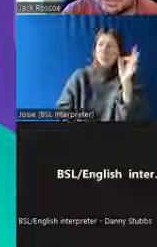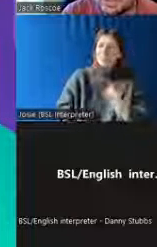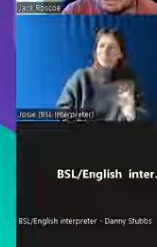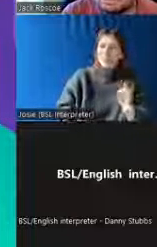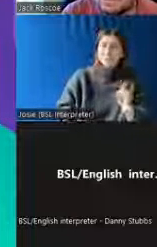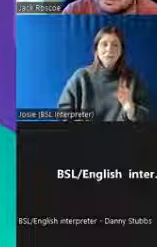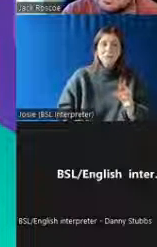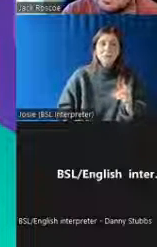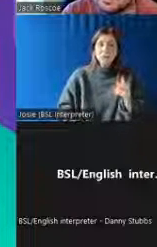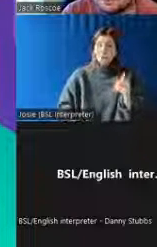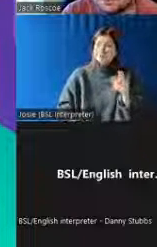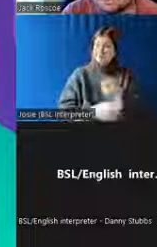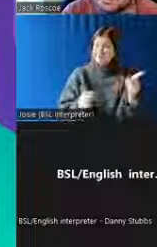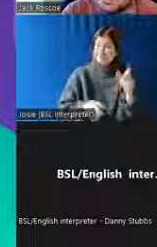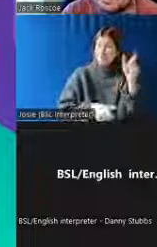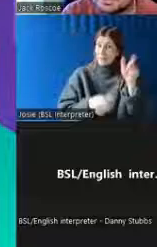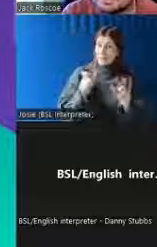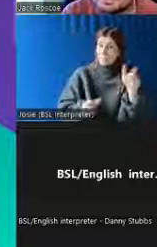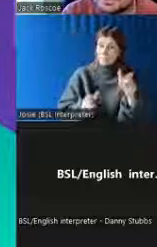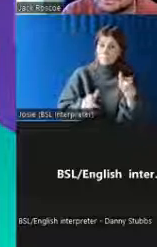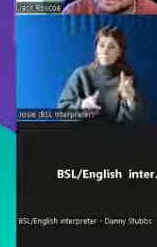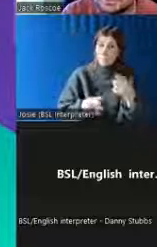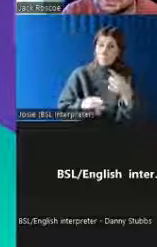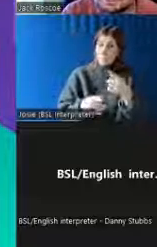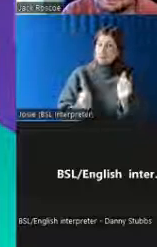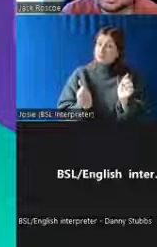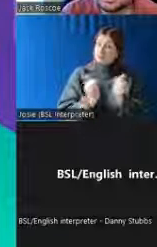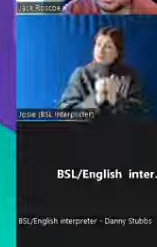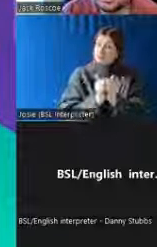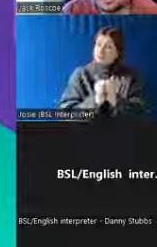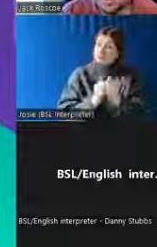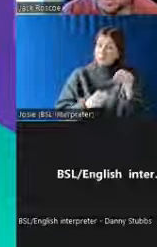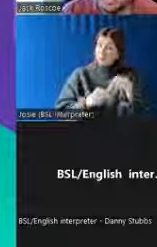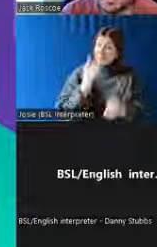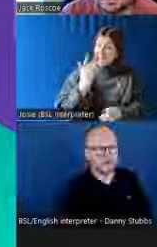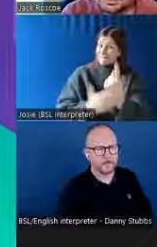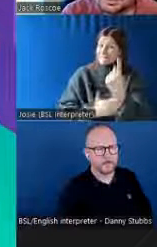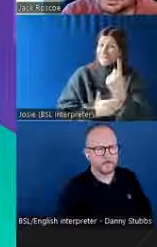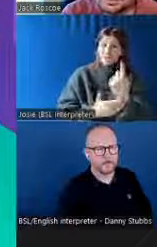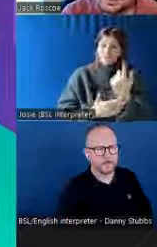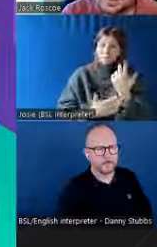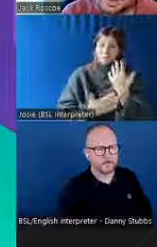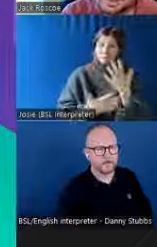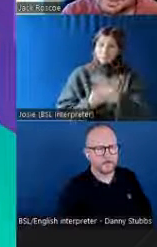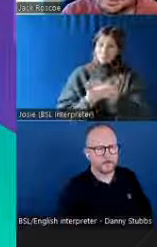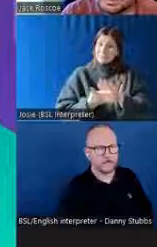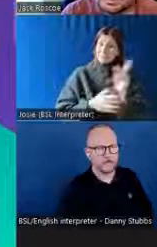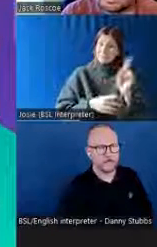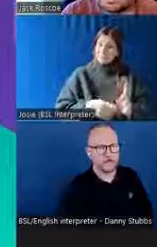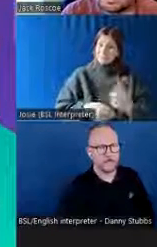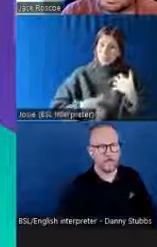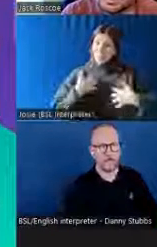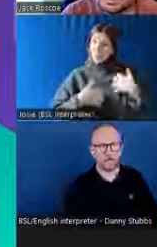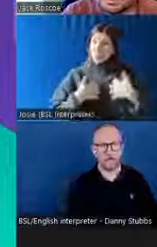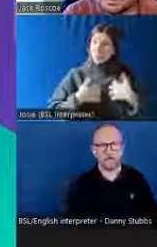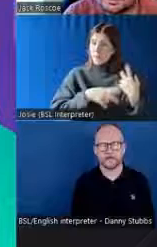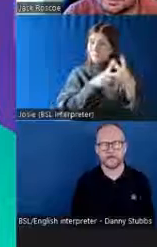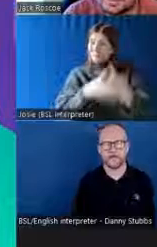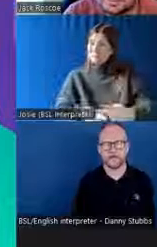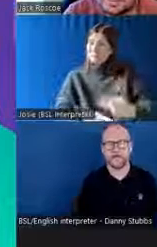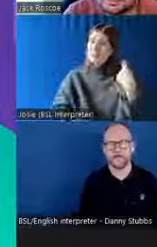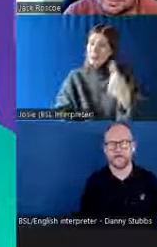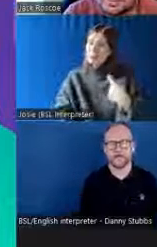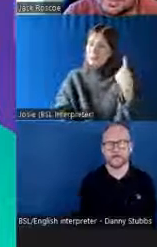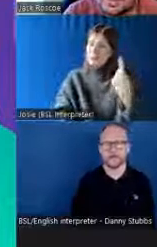that this kind of event encourages people to visit central London. So you can imagine putting together questions about